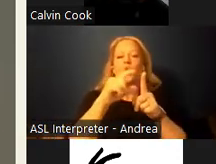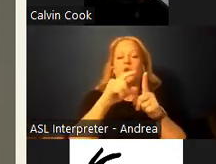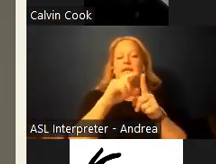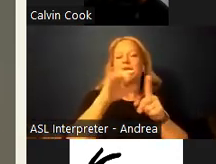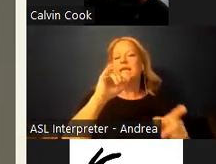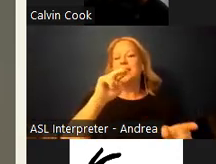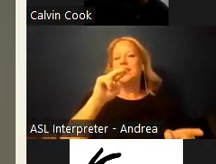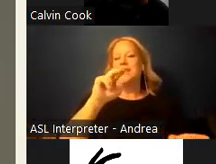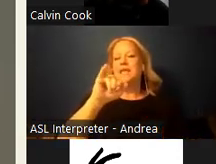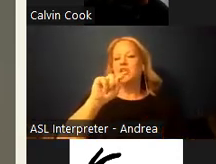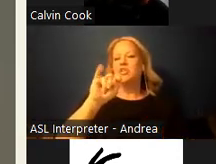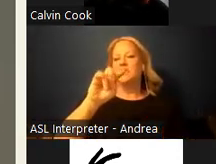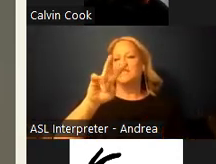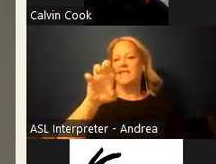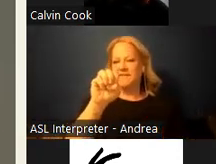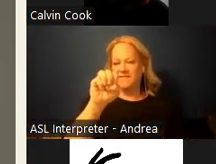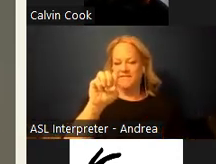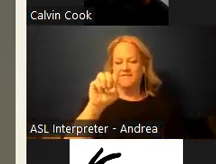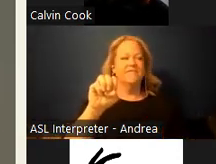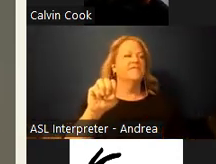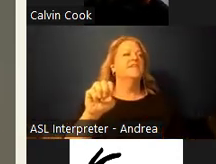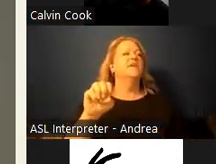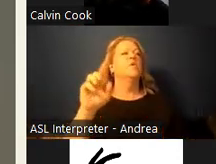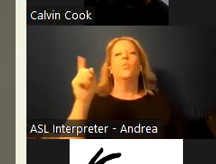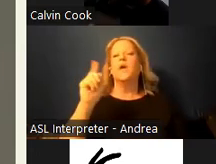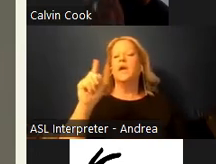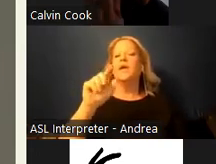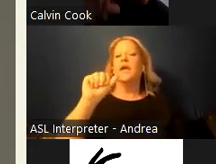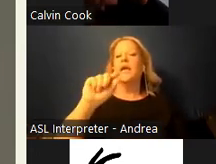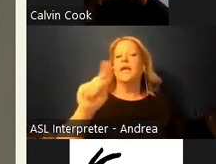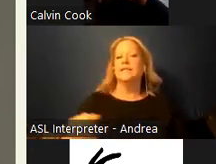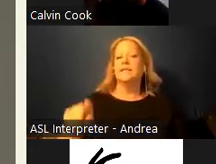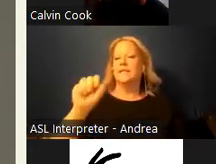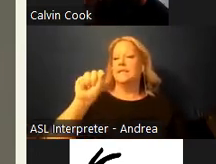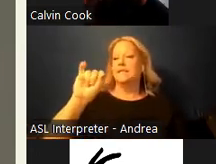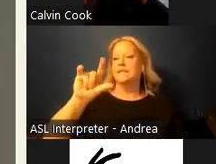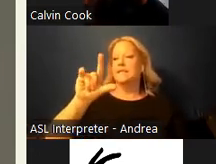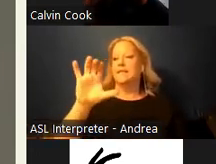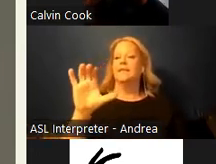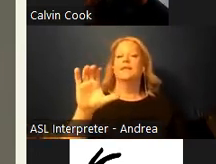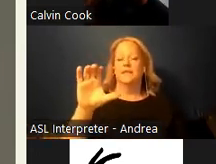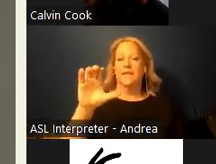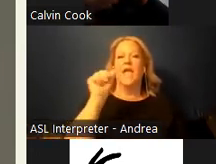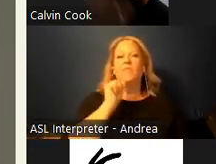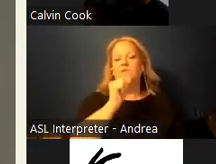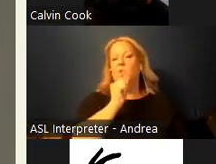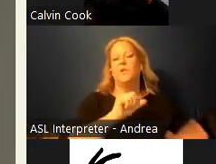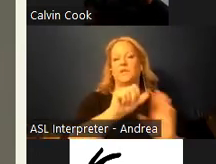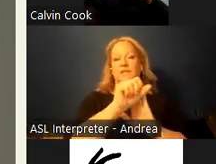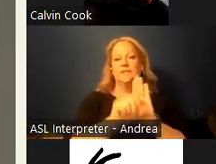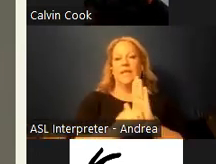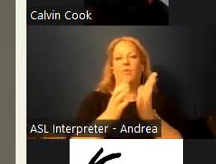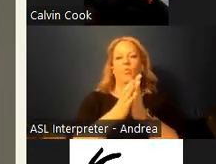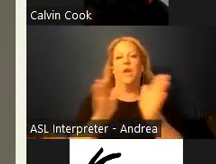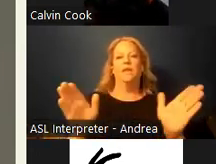Enhancement specialist at Arizona Statewide Independent Living Council, or AZ-SILC. Welcome,